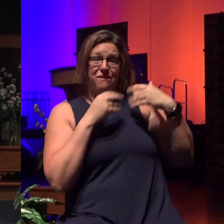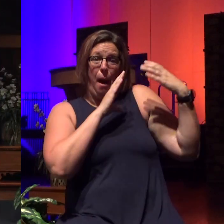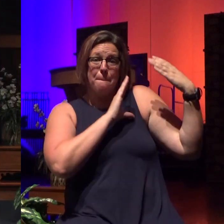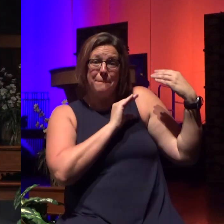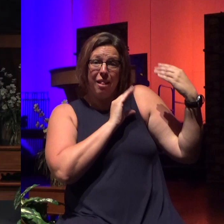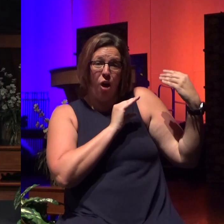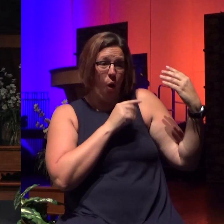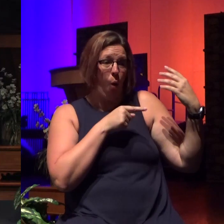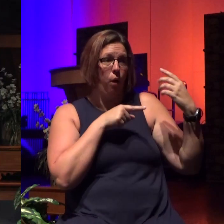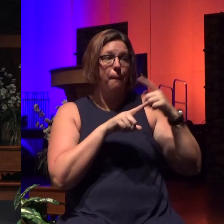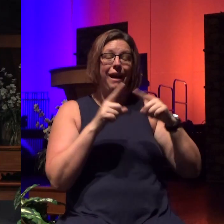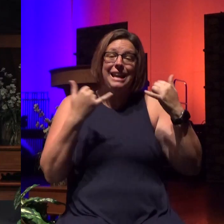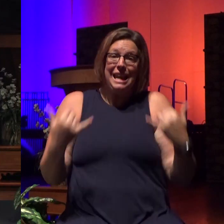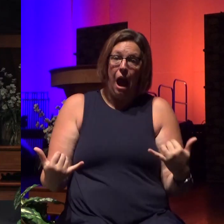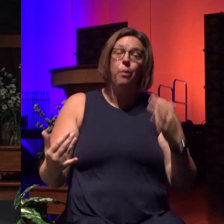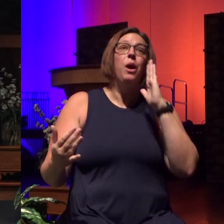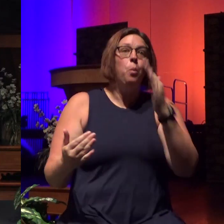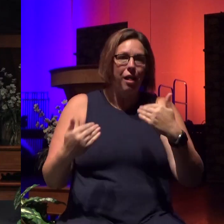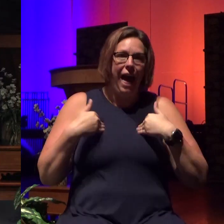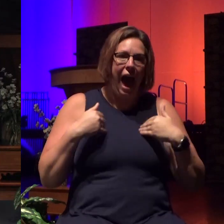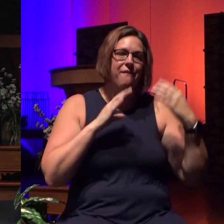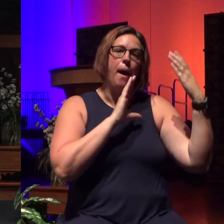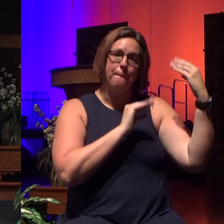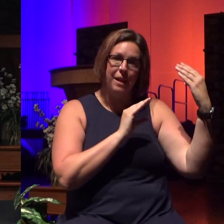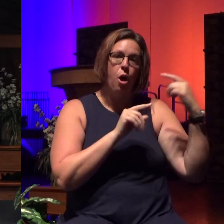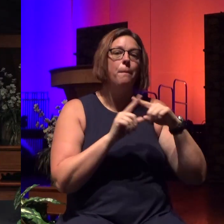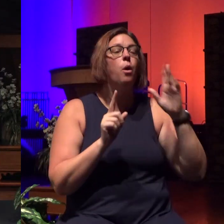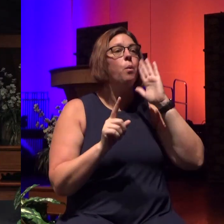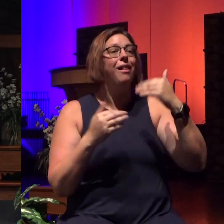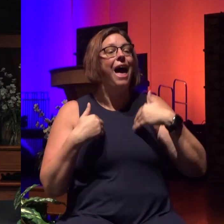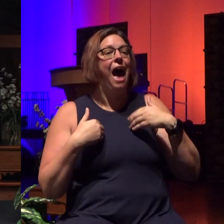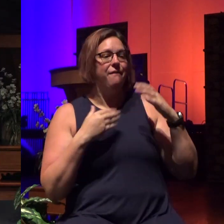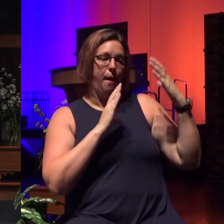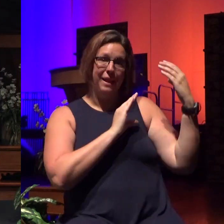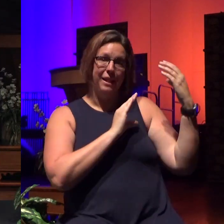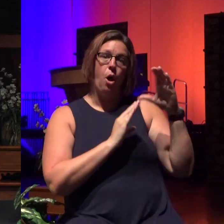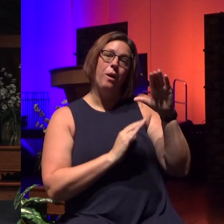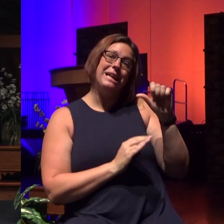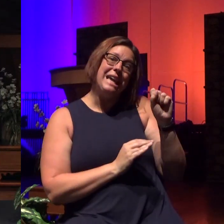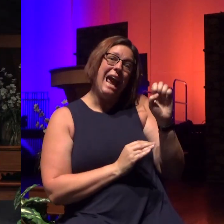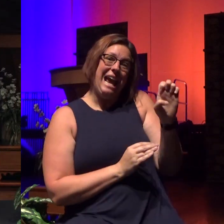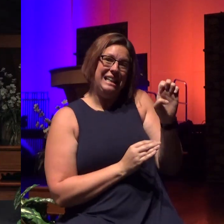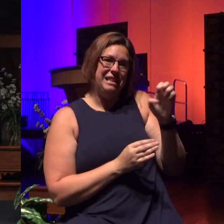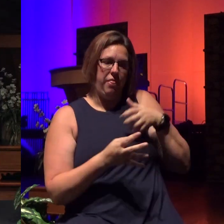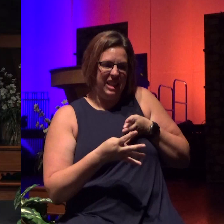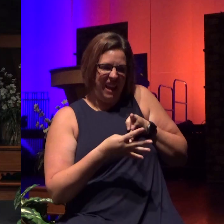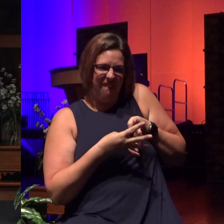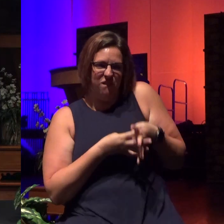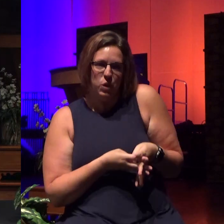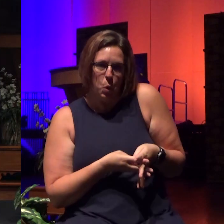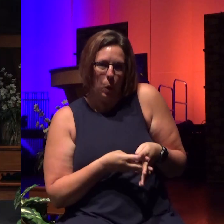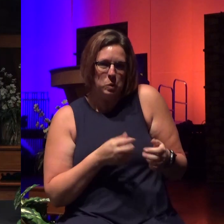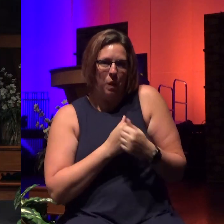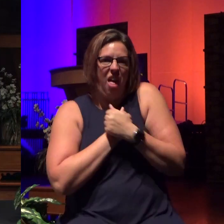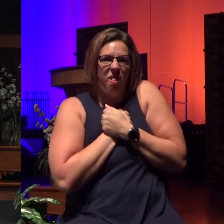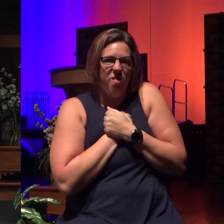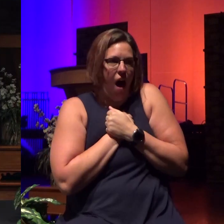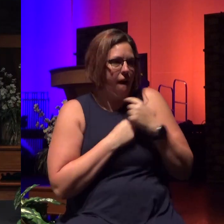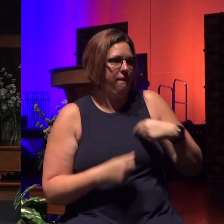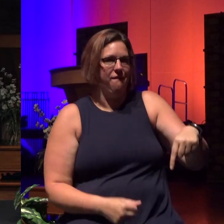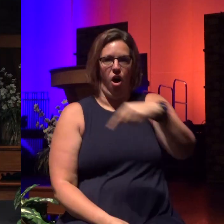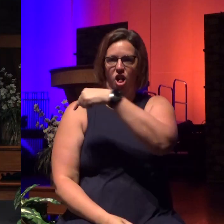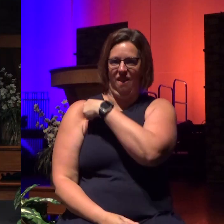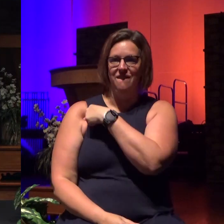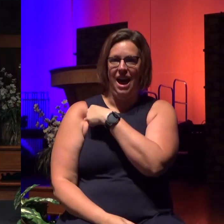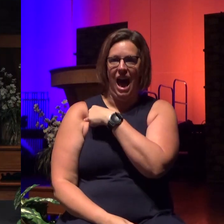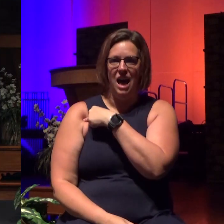not only will they have a pillow because of this, they have a pillowcase infused with the love of these beautiful kids and all of us. And it